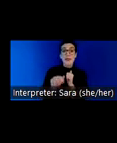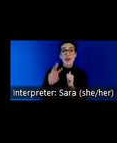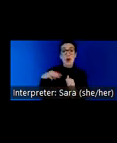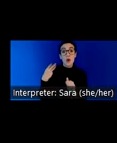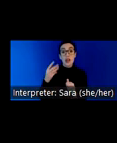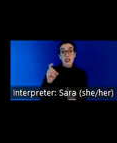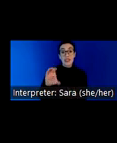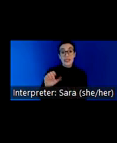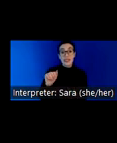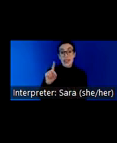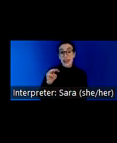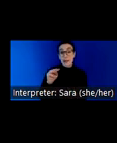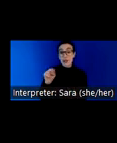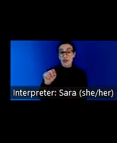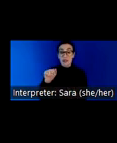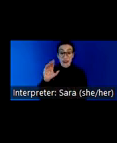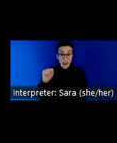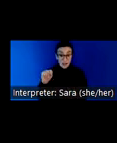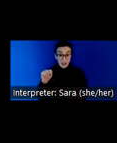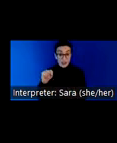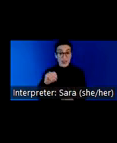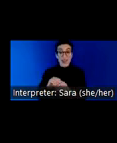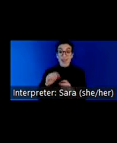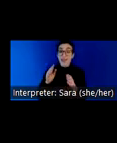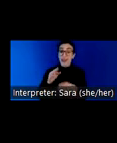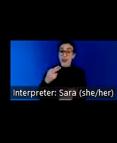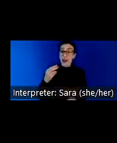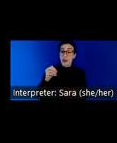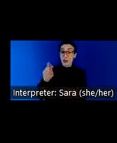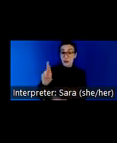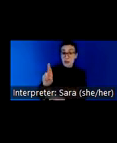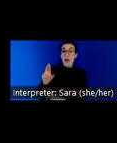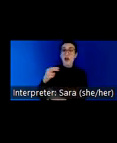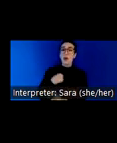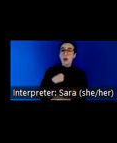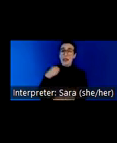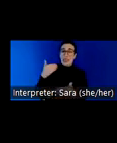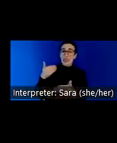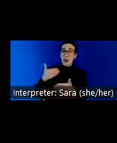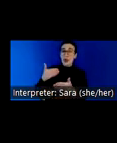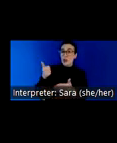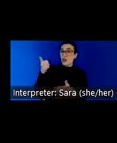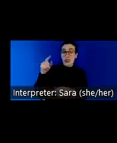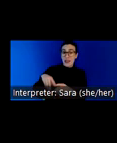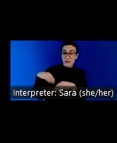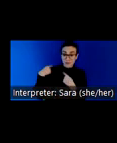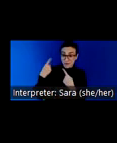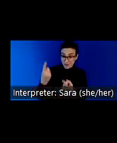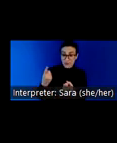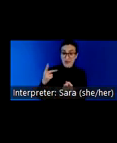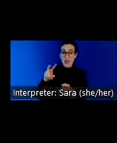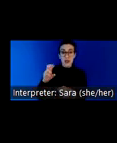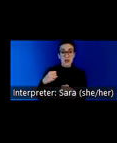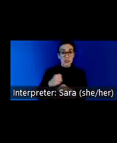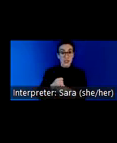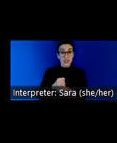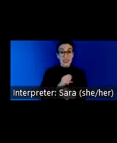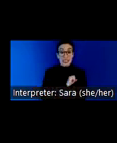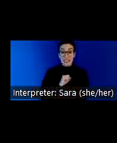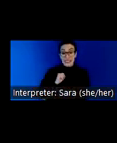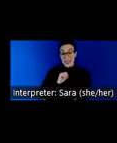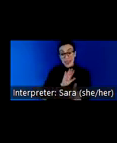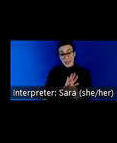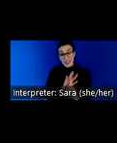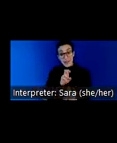came closer than we have in 200 years to achieving statehood. And the Senate's version of the bill has 46 sponsors and